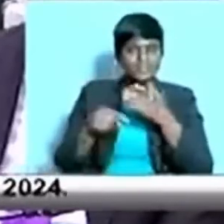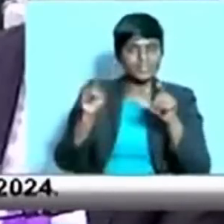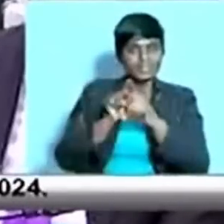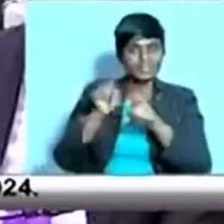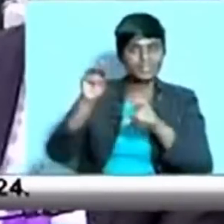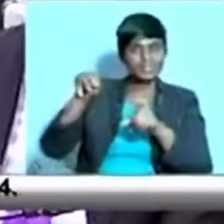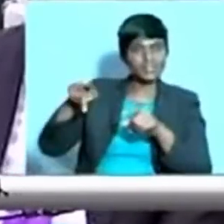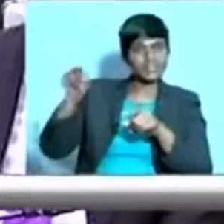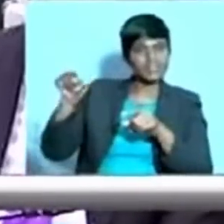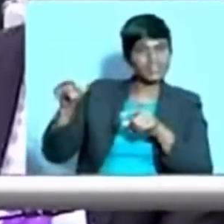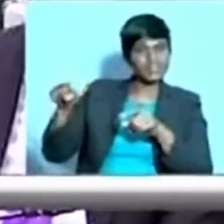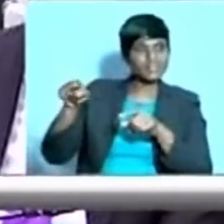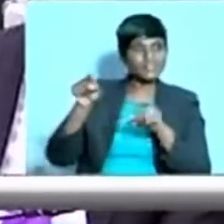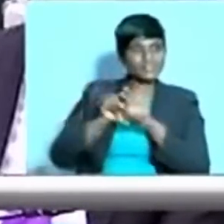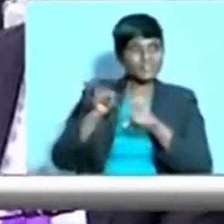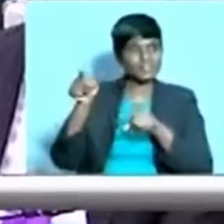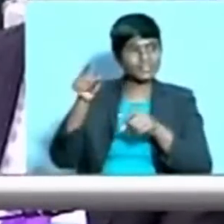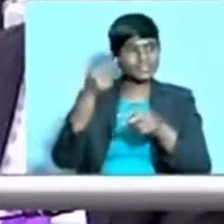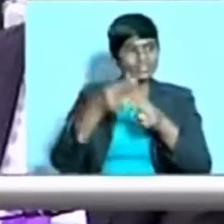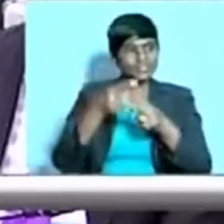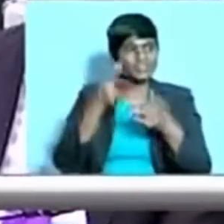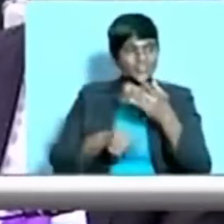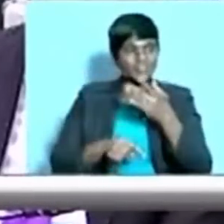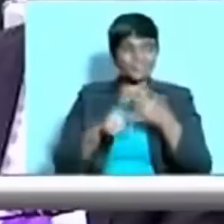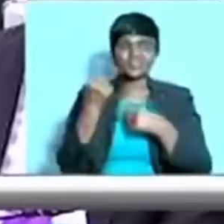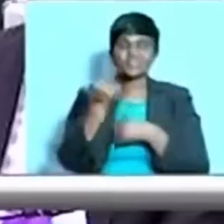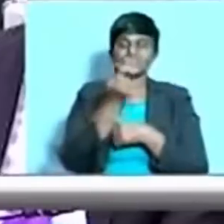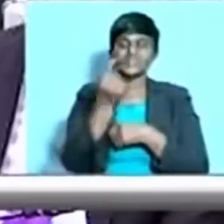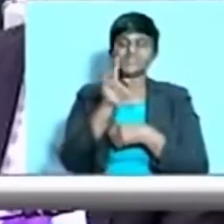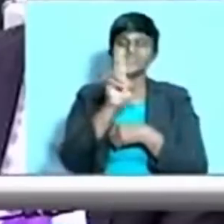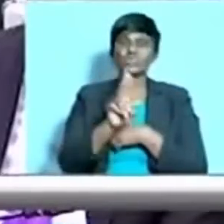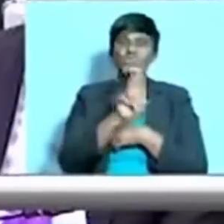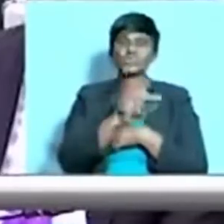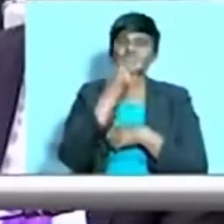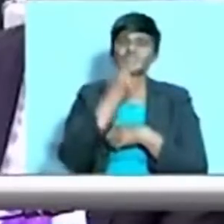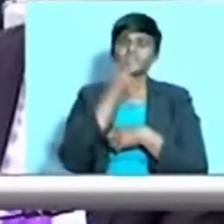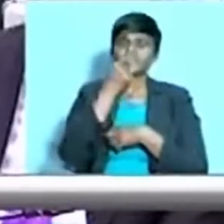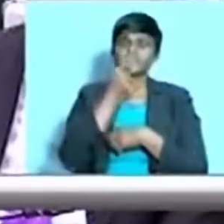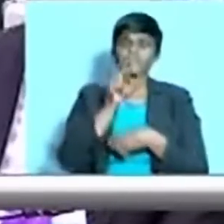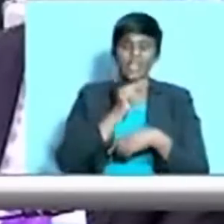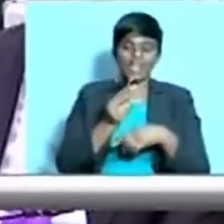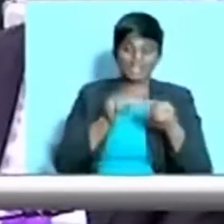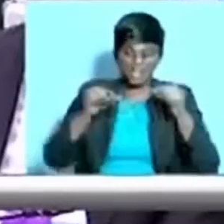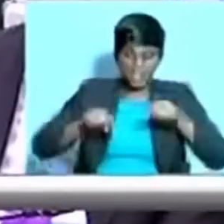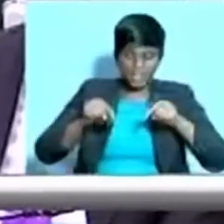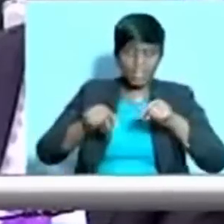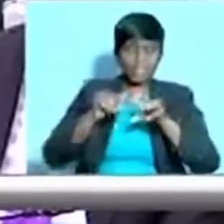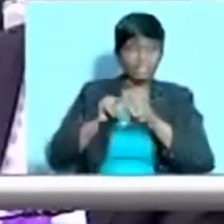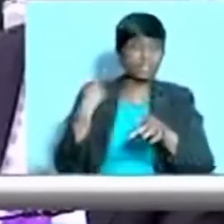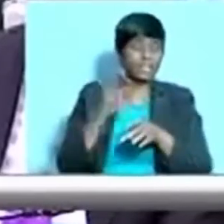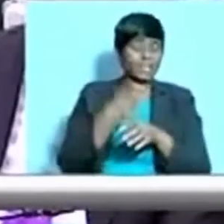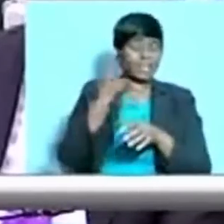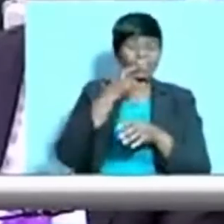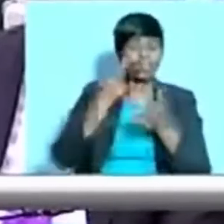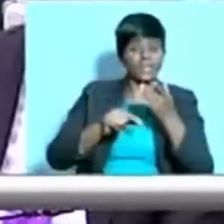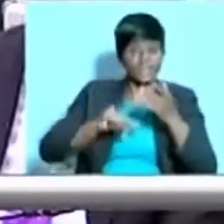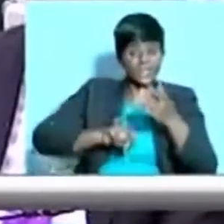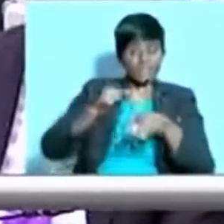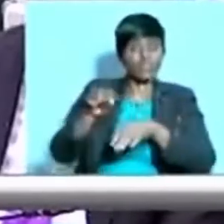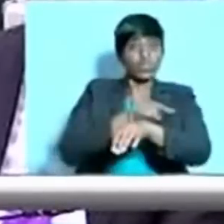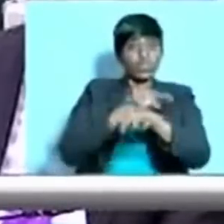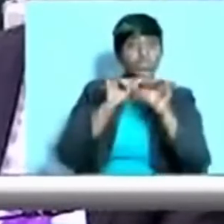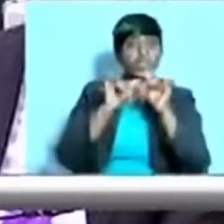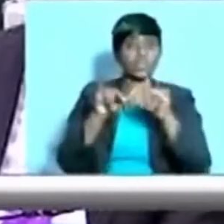MP here and use the non-palatable on a president. We have been told here in this House, those of us who have been here long